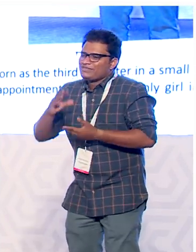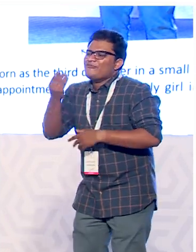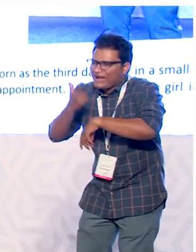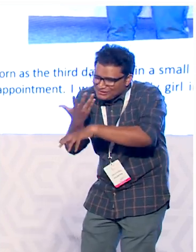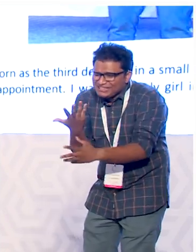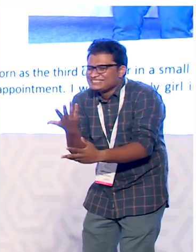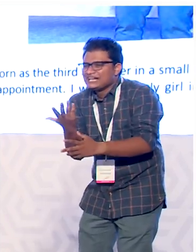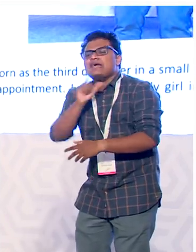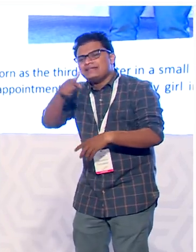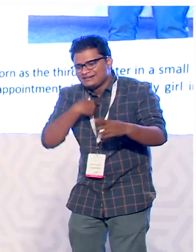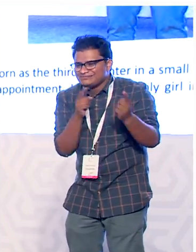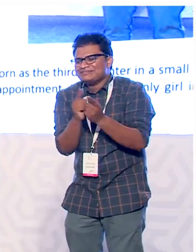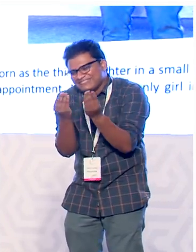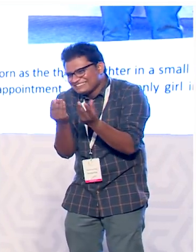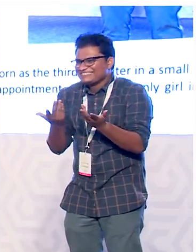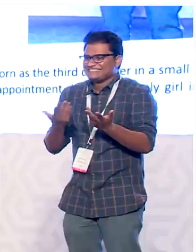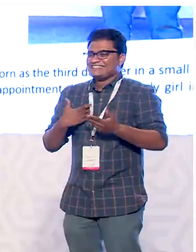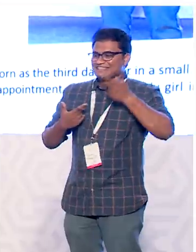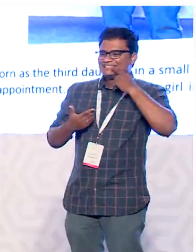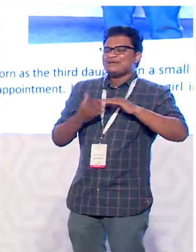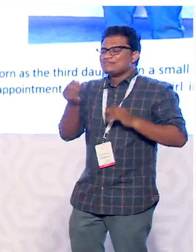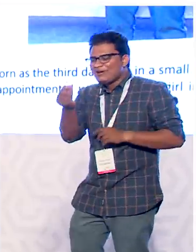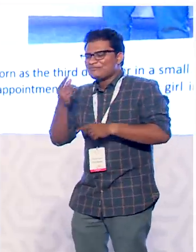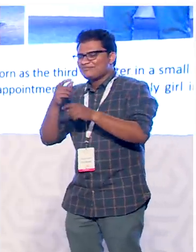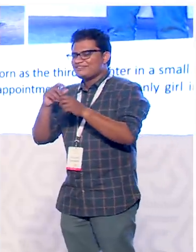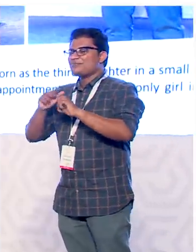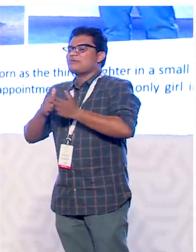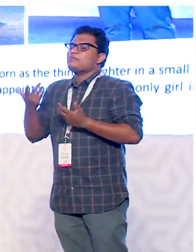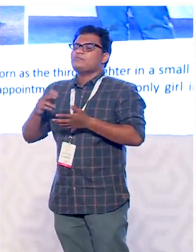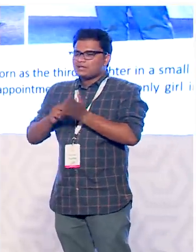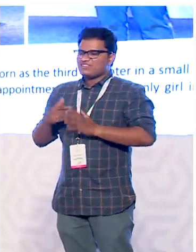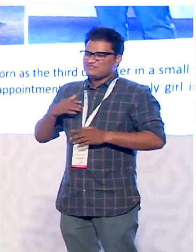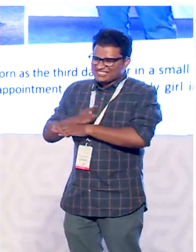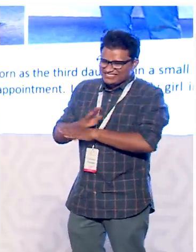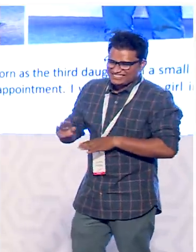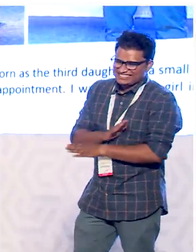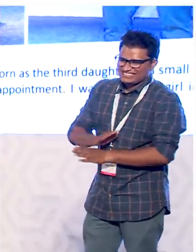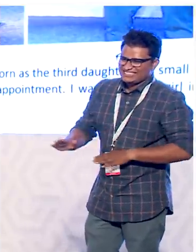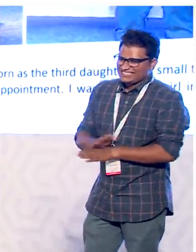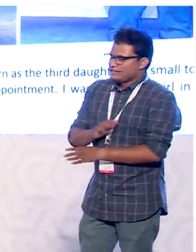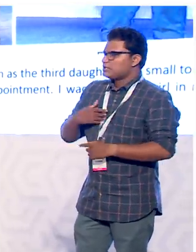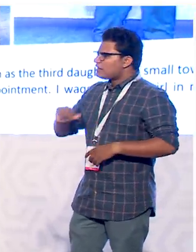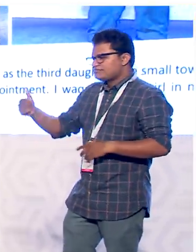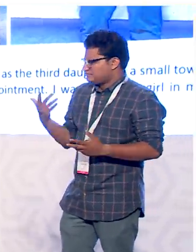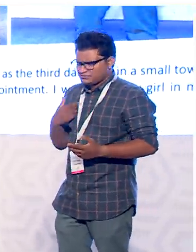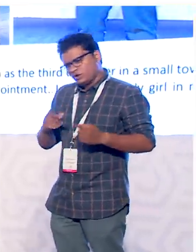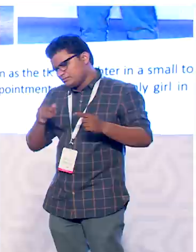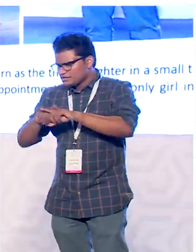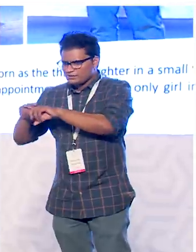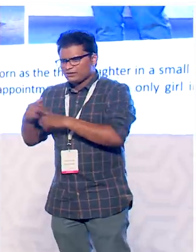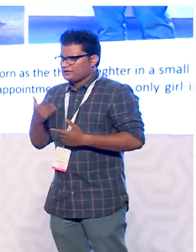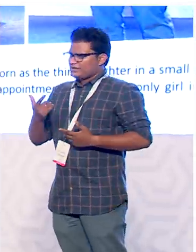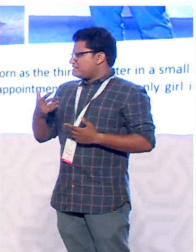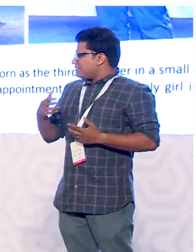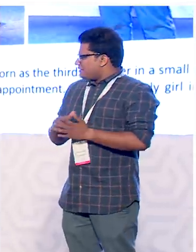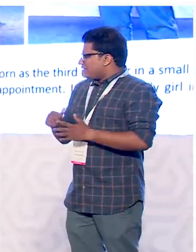later? You know? So these are little problems of being celebrities. But other than that, I don't think so. I'm sure we had a nice talk with